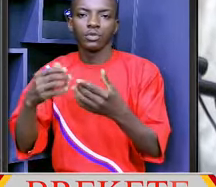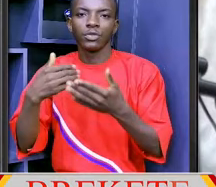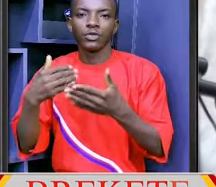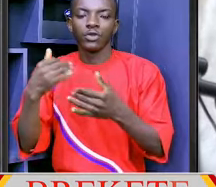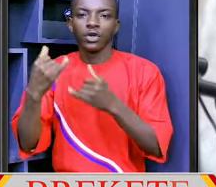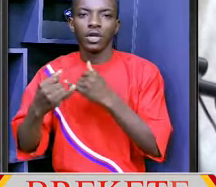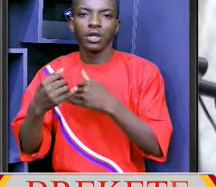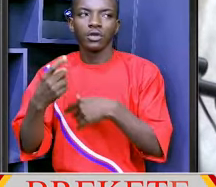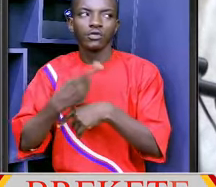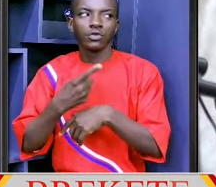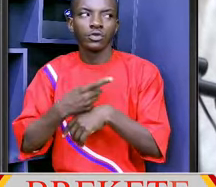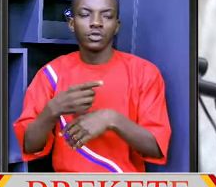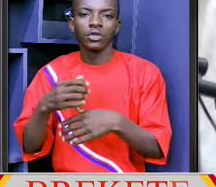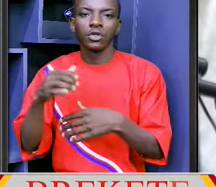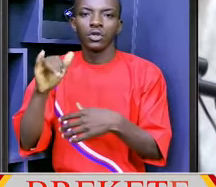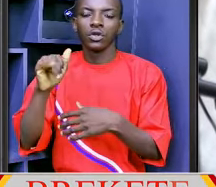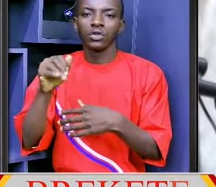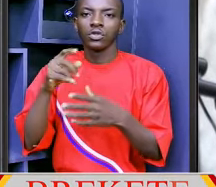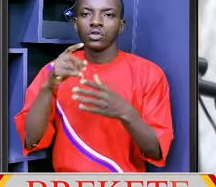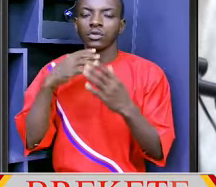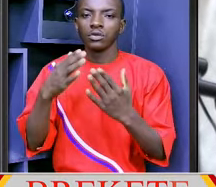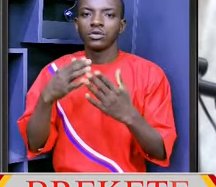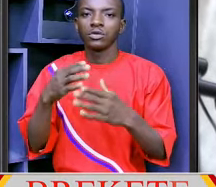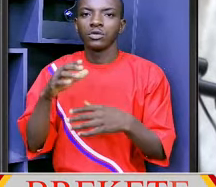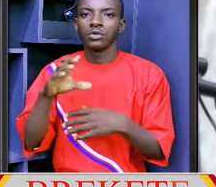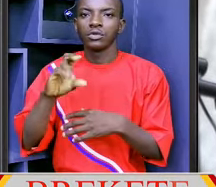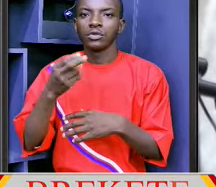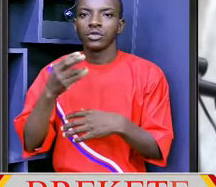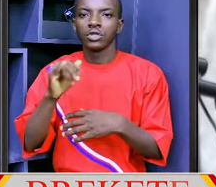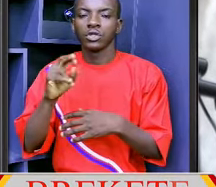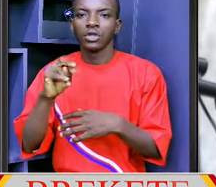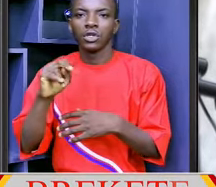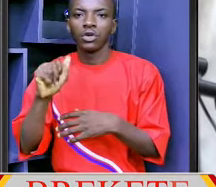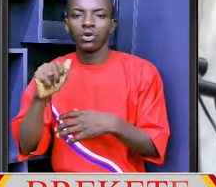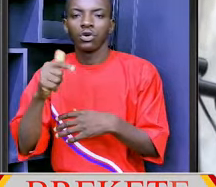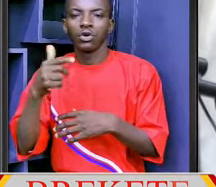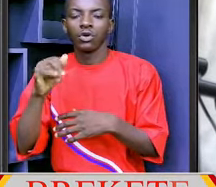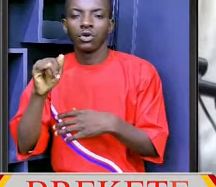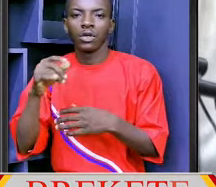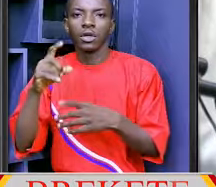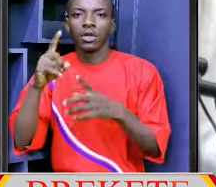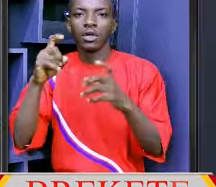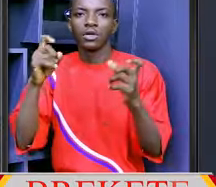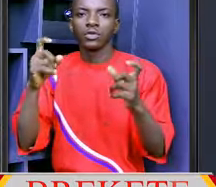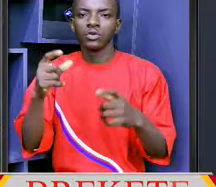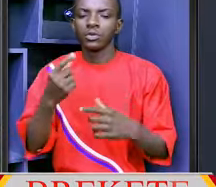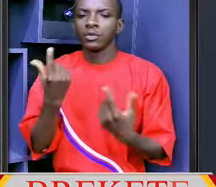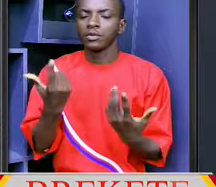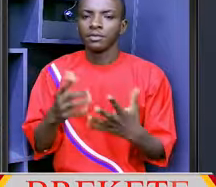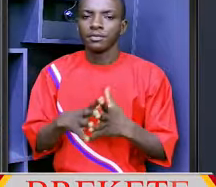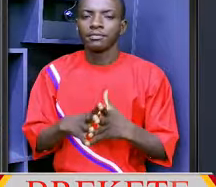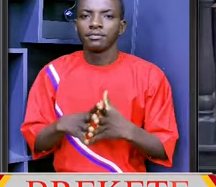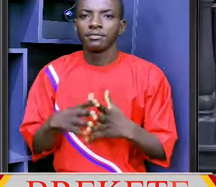before the end of today. Yours truly, Franklin Chinagorom Ogu Esquire. Let's